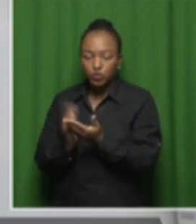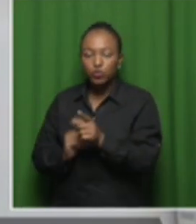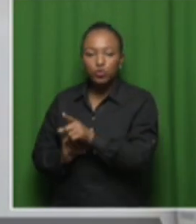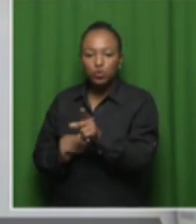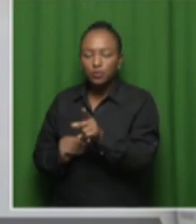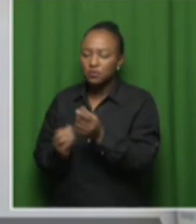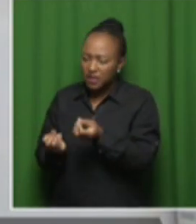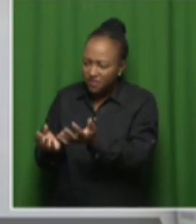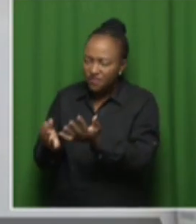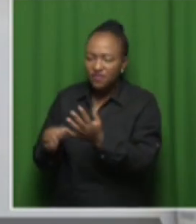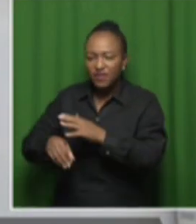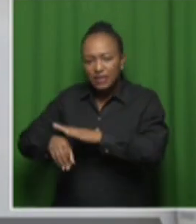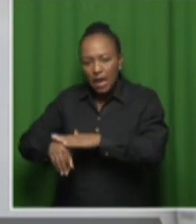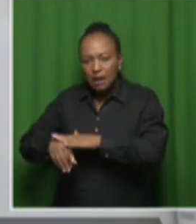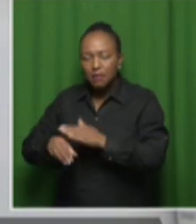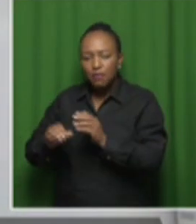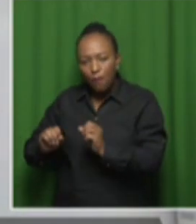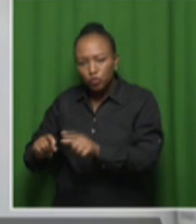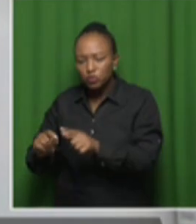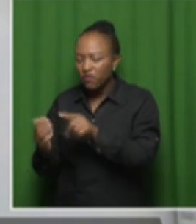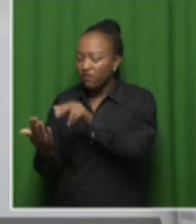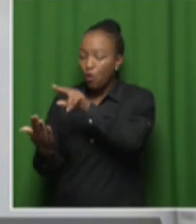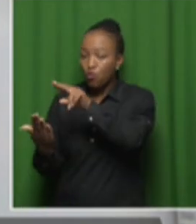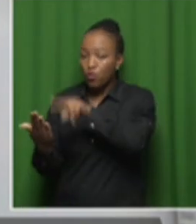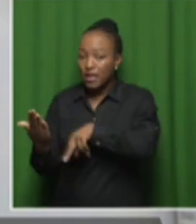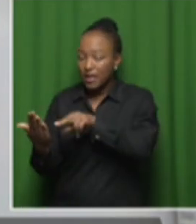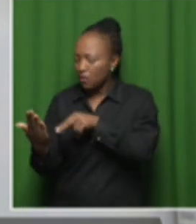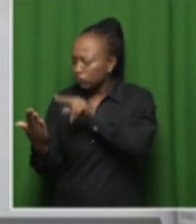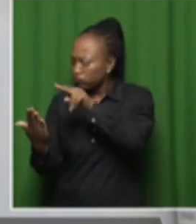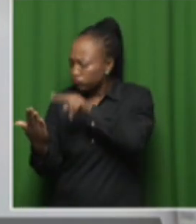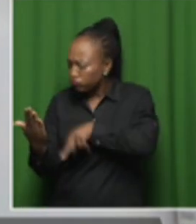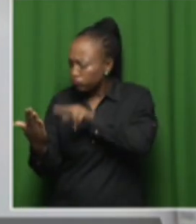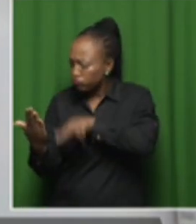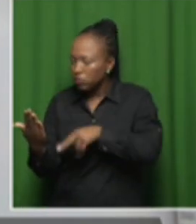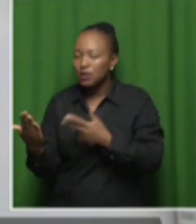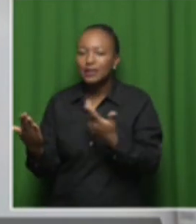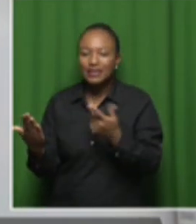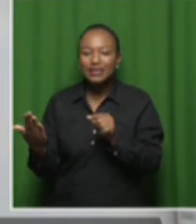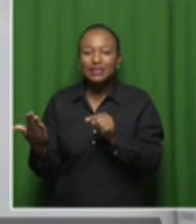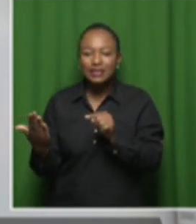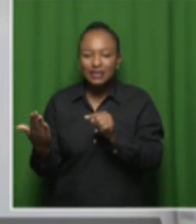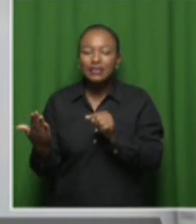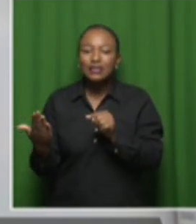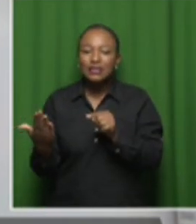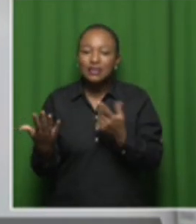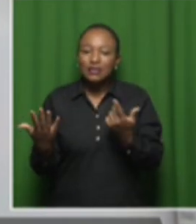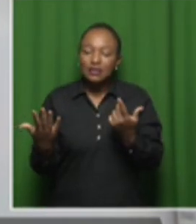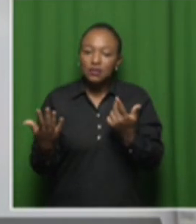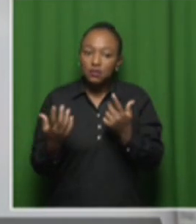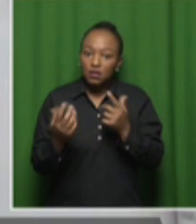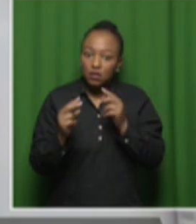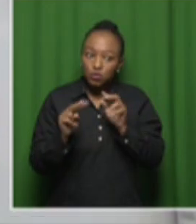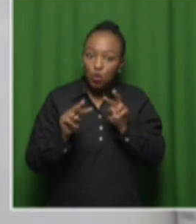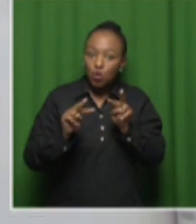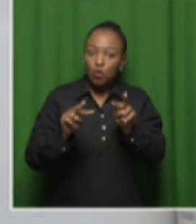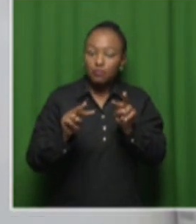read, because you see it within the statistics. I think this is a rise and a call looking at all the